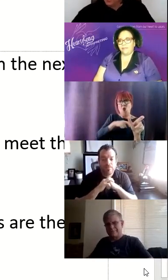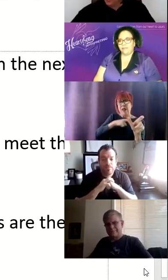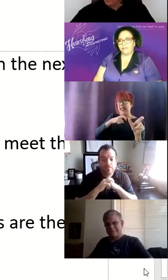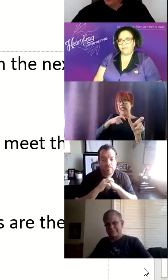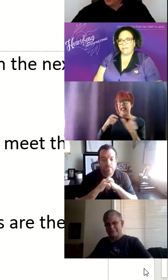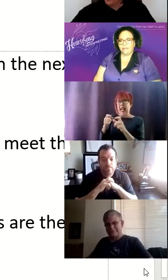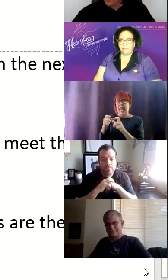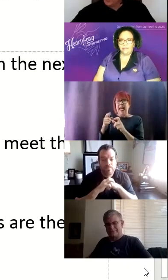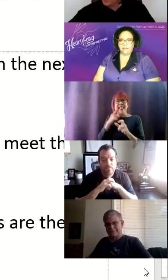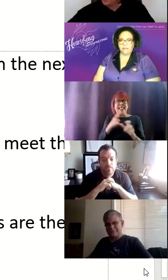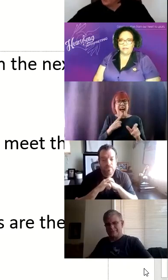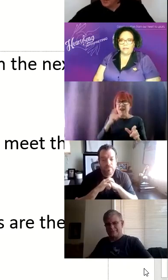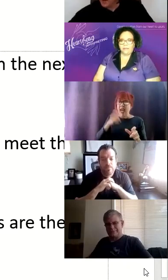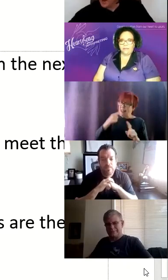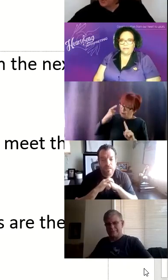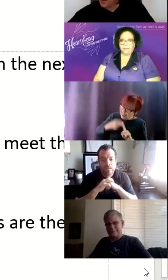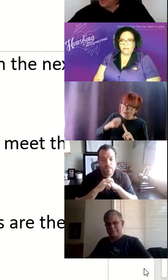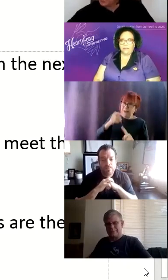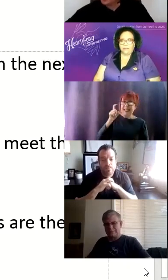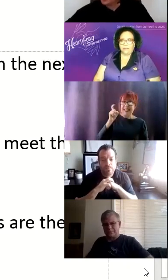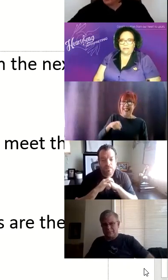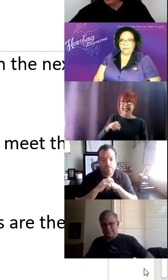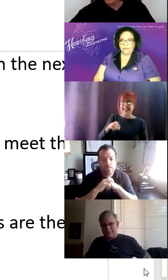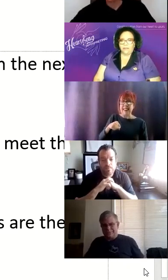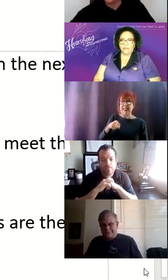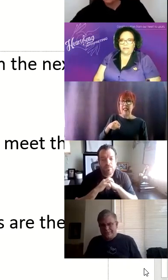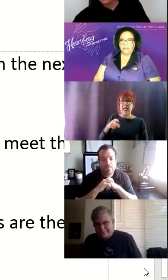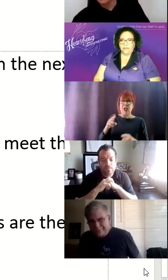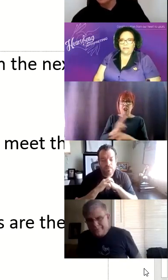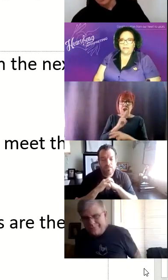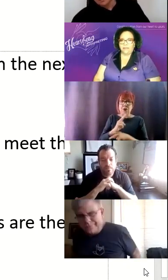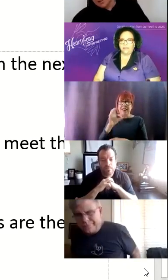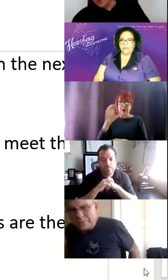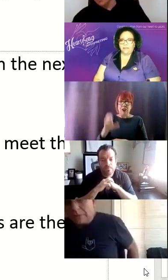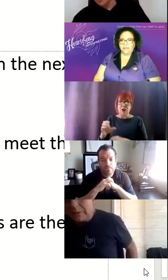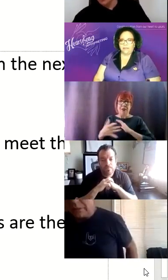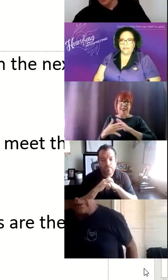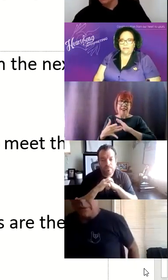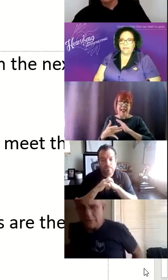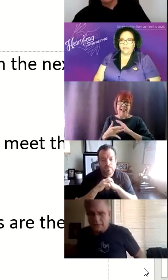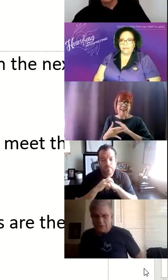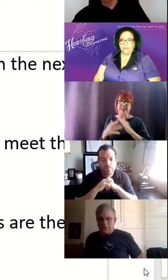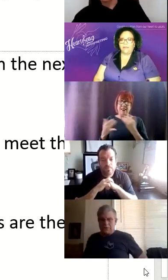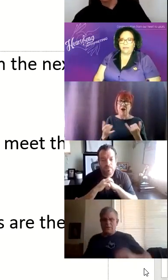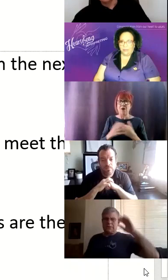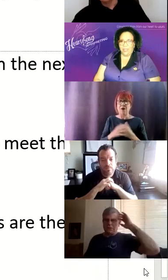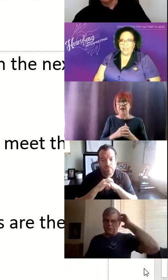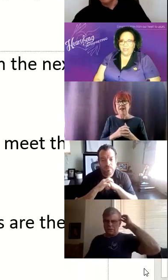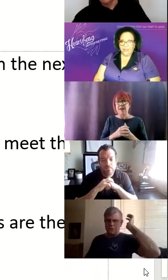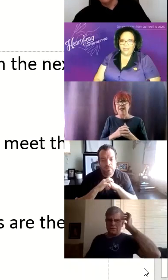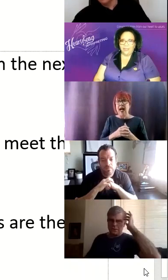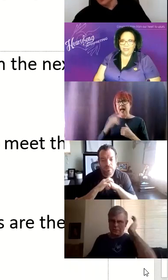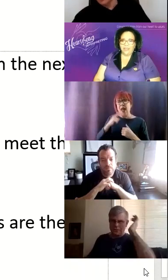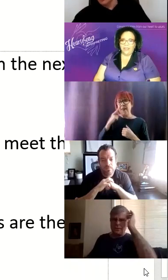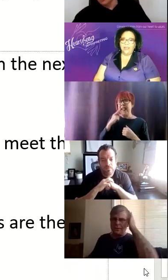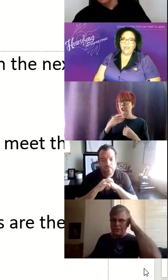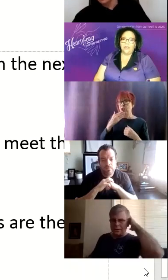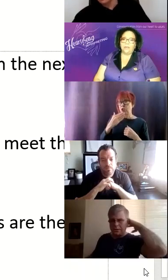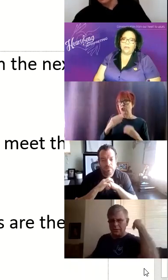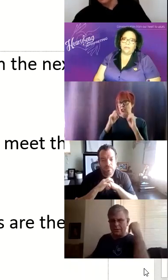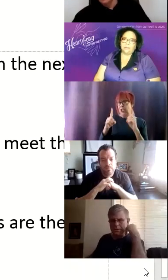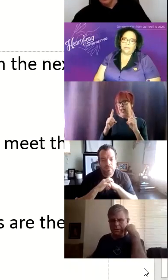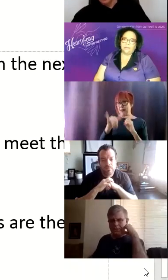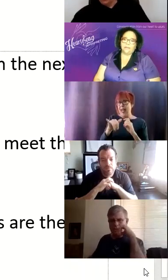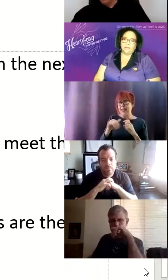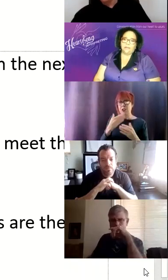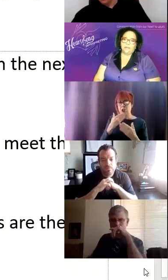and being aware of the other features of how the languages might be accessed is definitely up there. I think the challenging part for me also